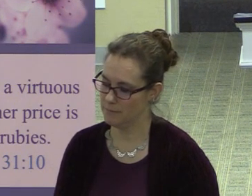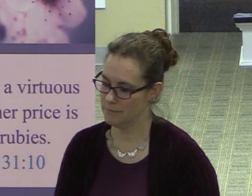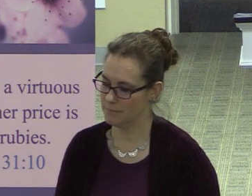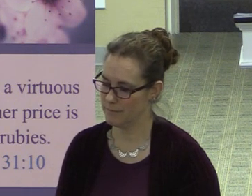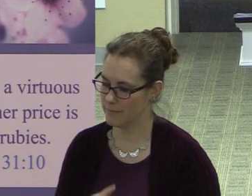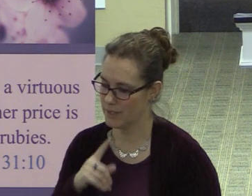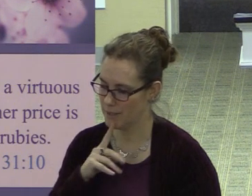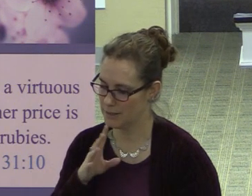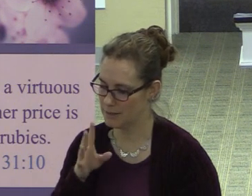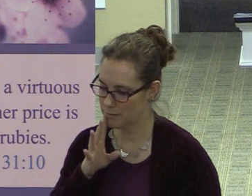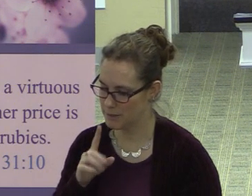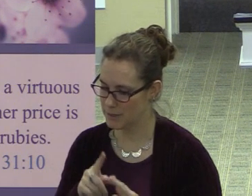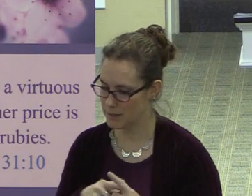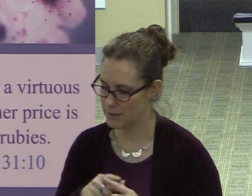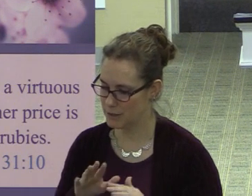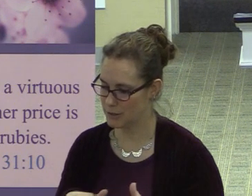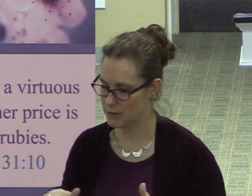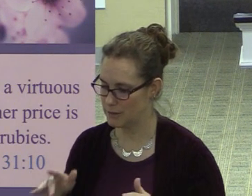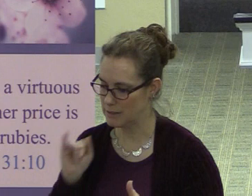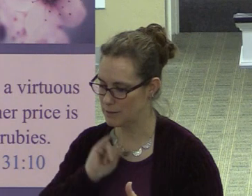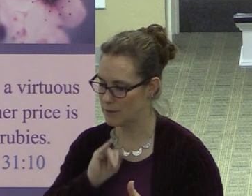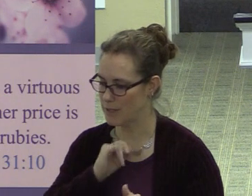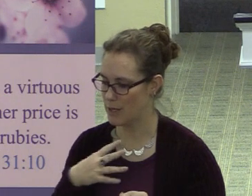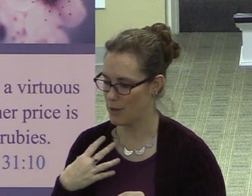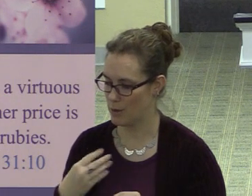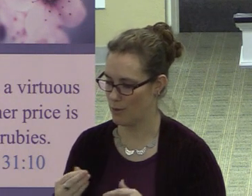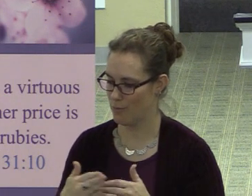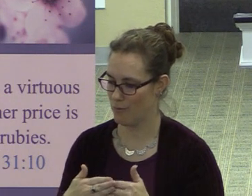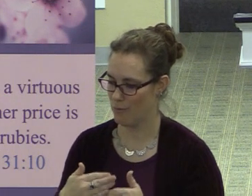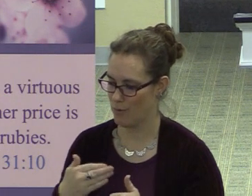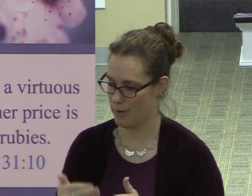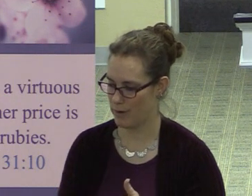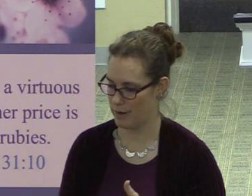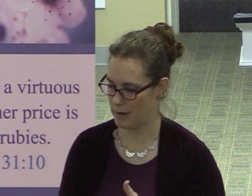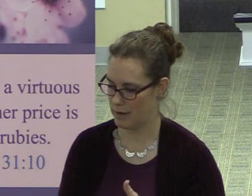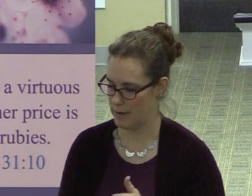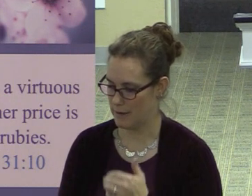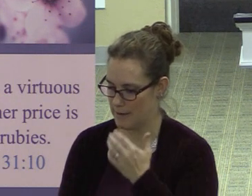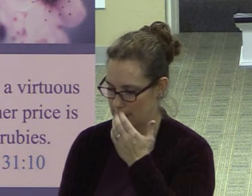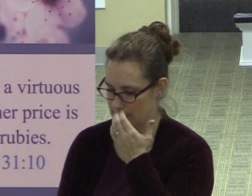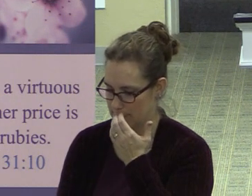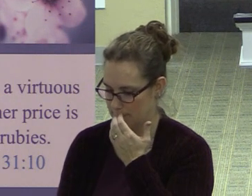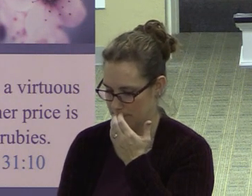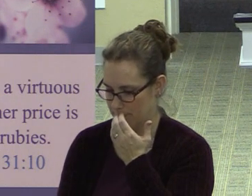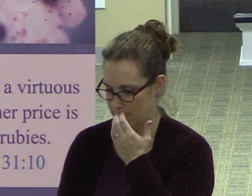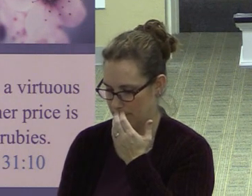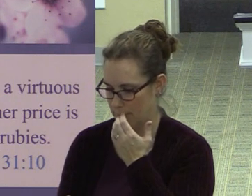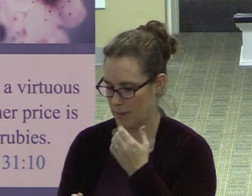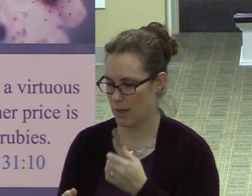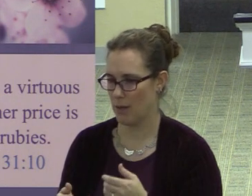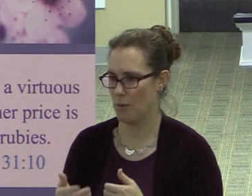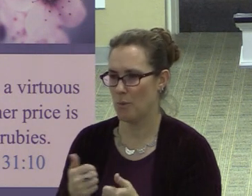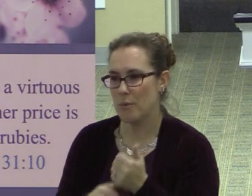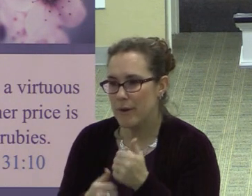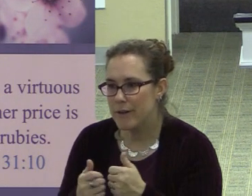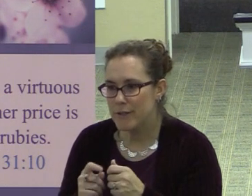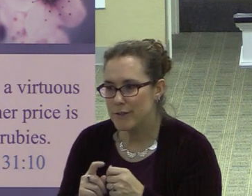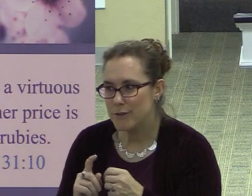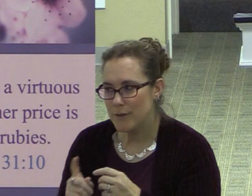He said, speak unto the children of Israel that they go forward. Is that which direction?